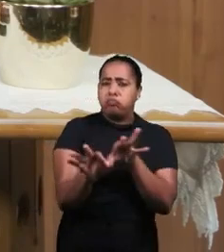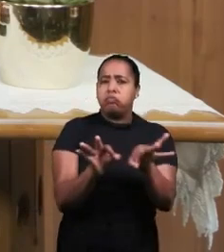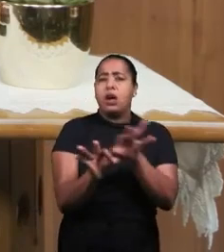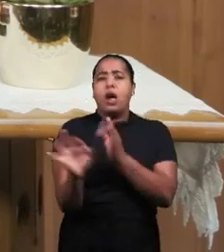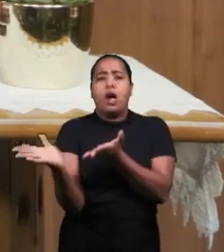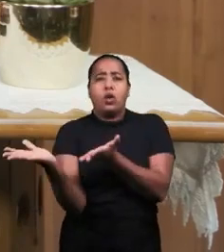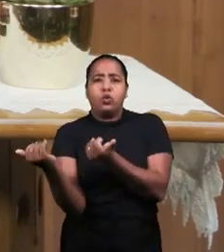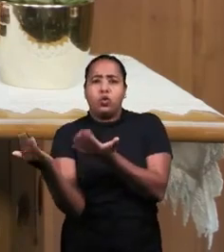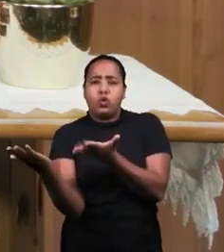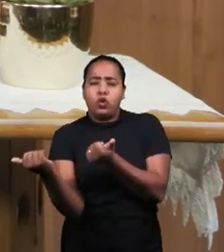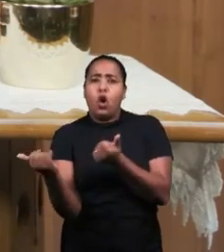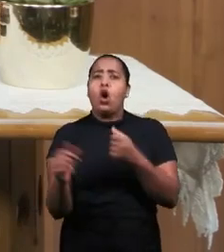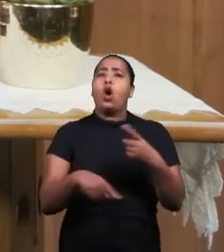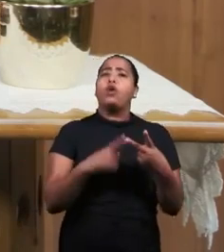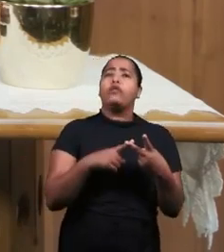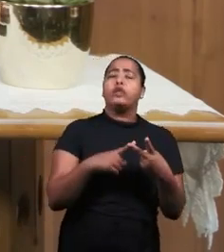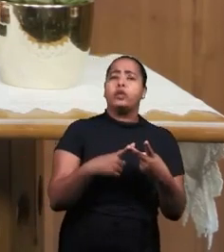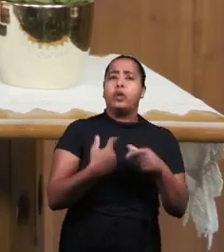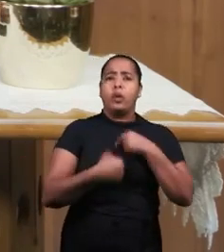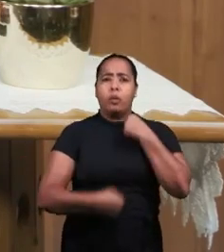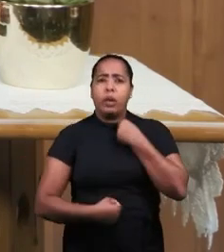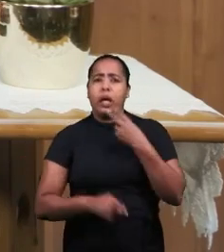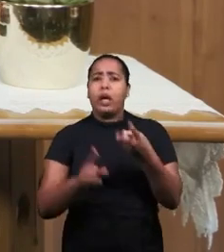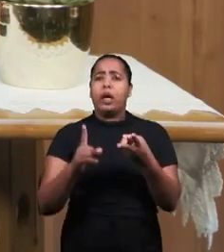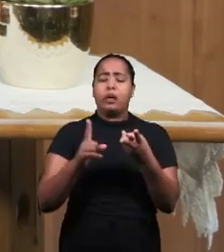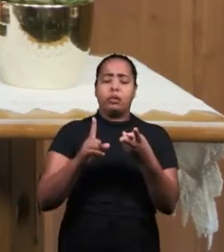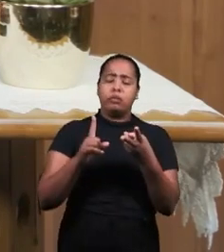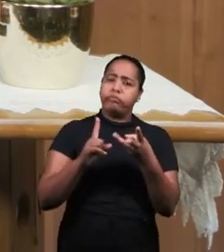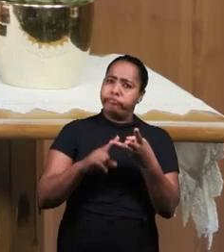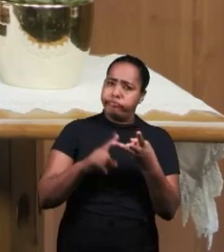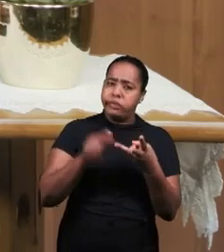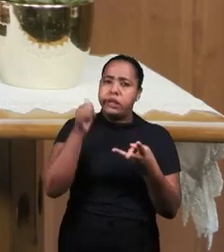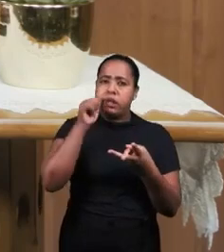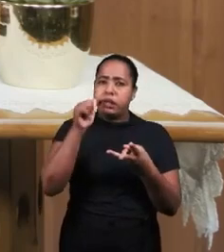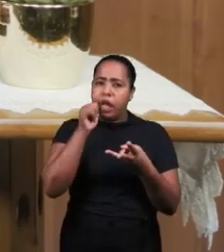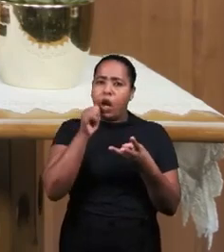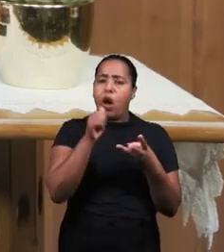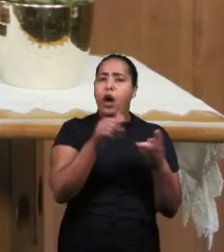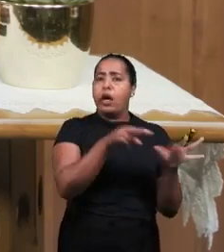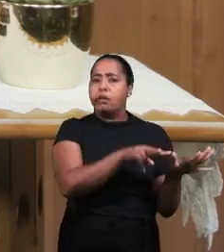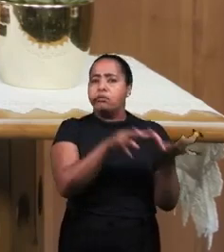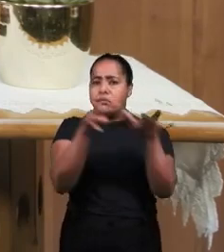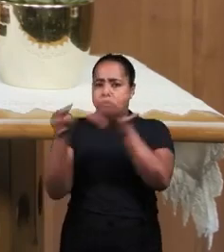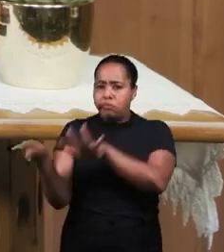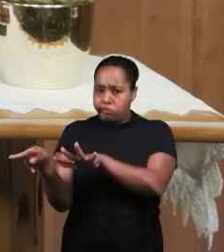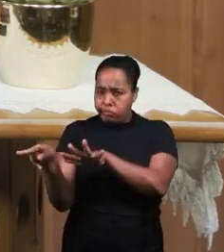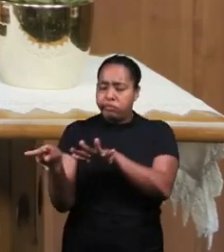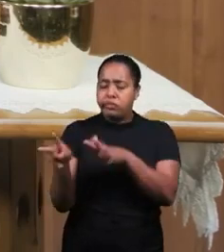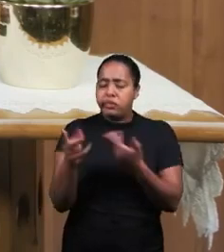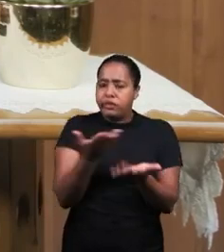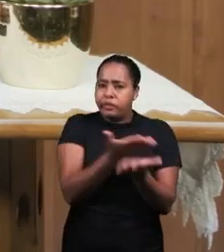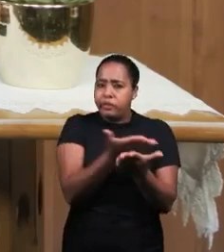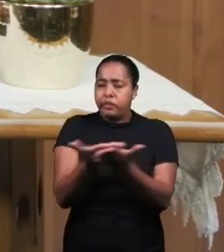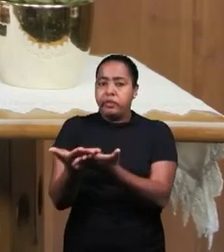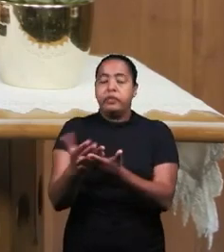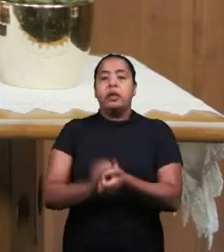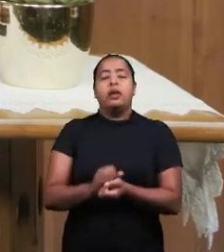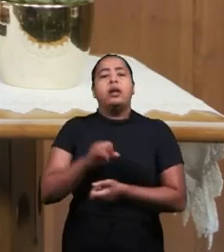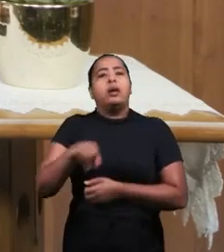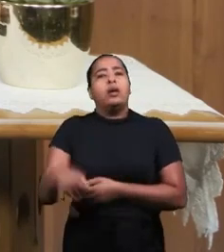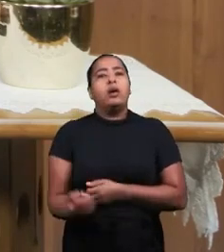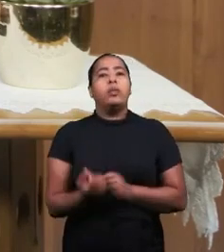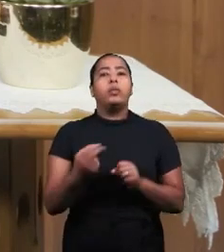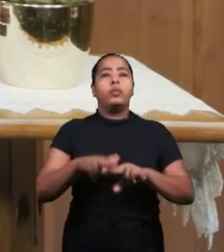workers, the ladies, studying these questions throughout this week. It's an opportunity because